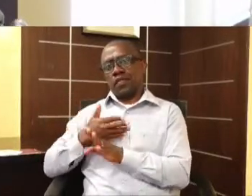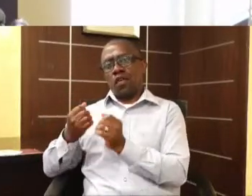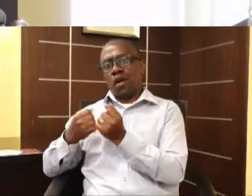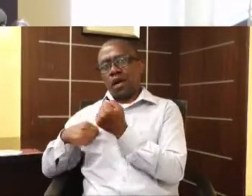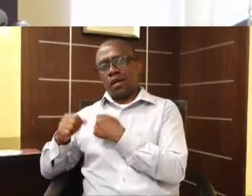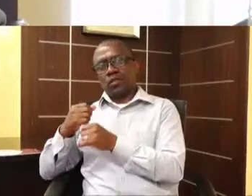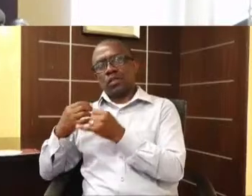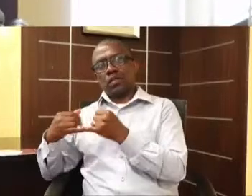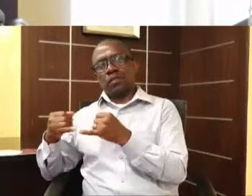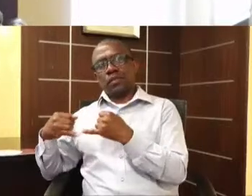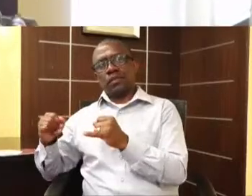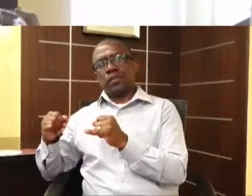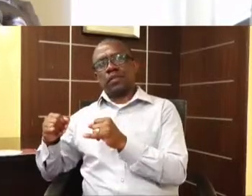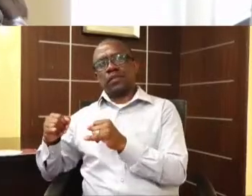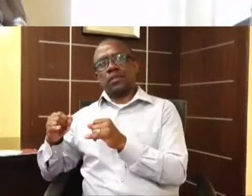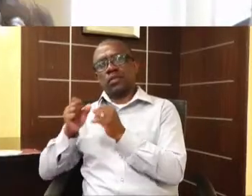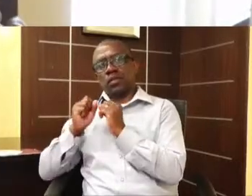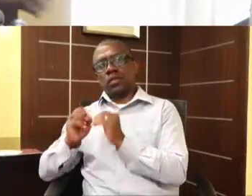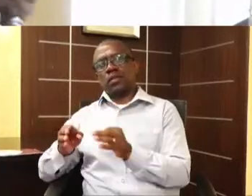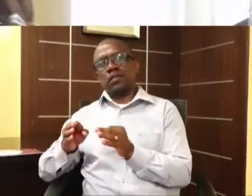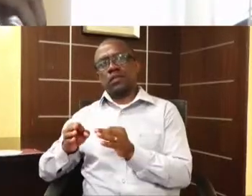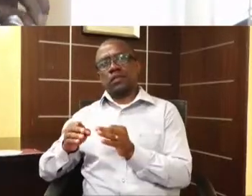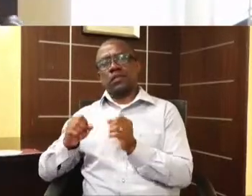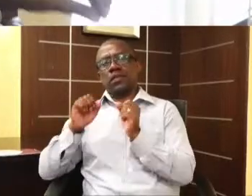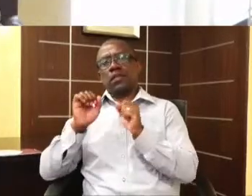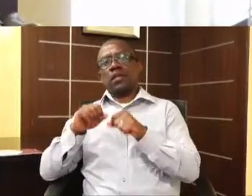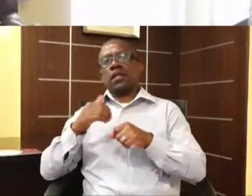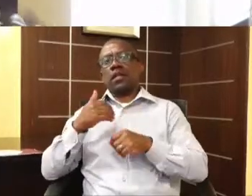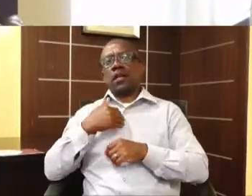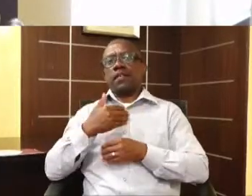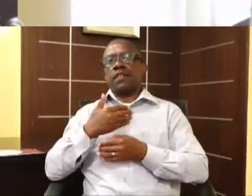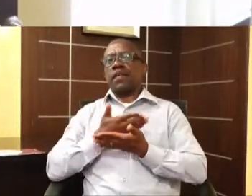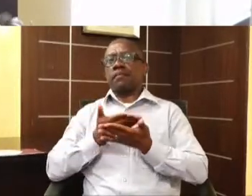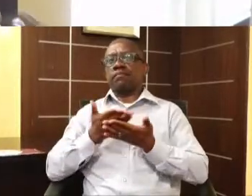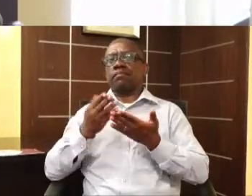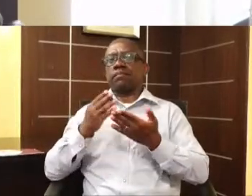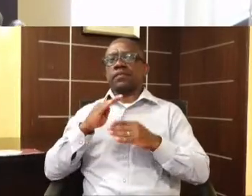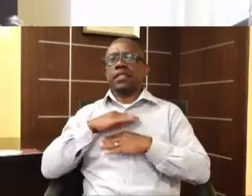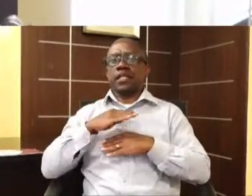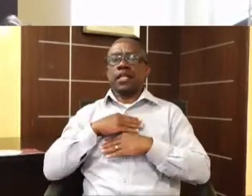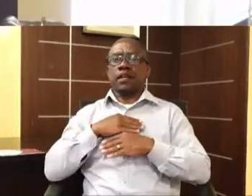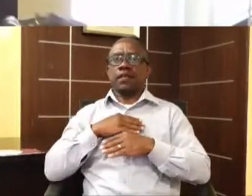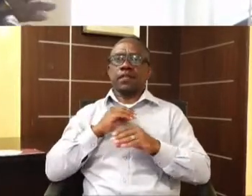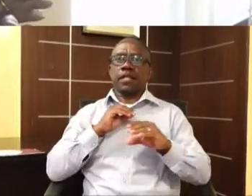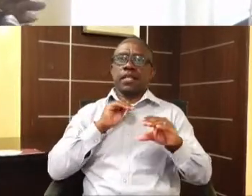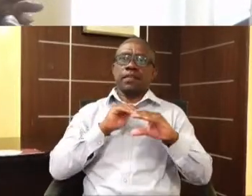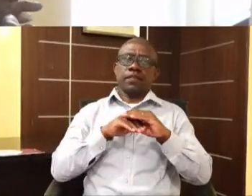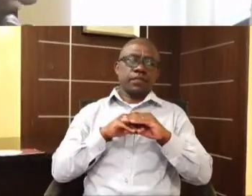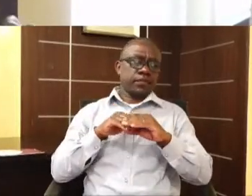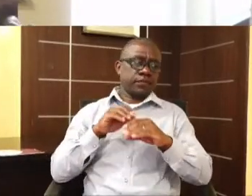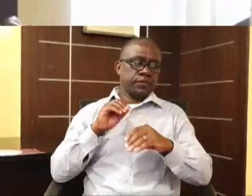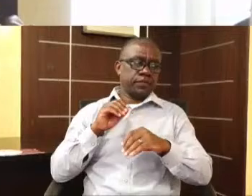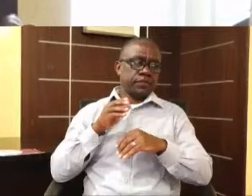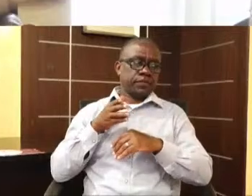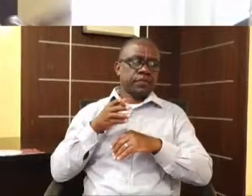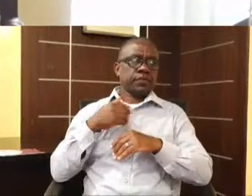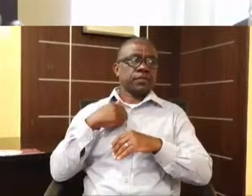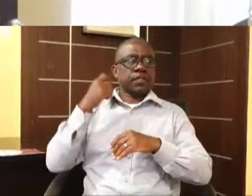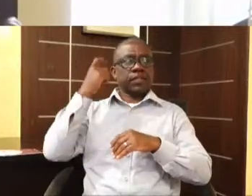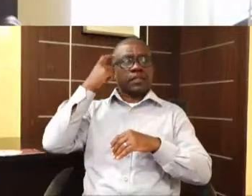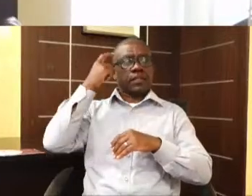actually work. So if there is enough investment in that, I think